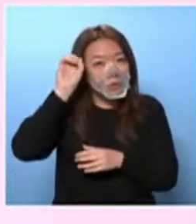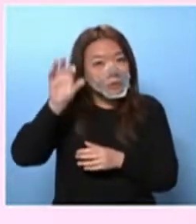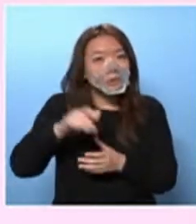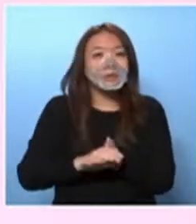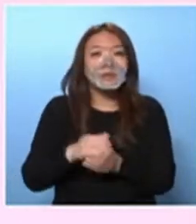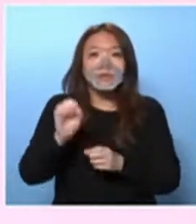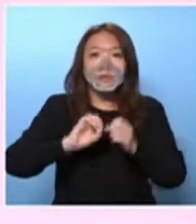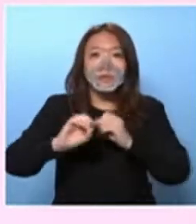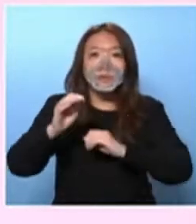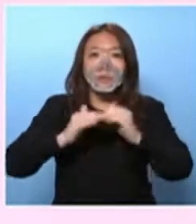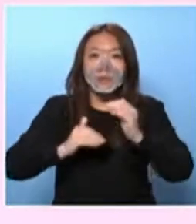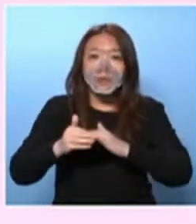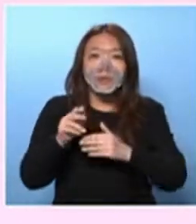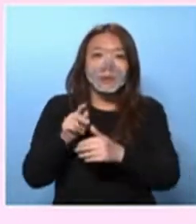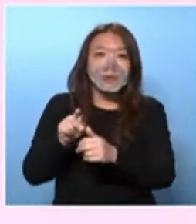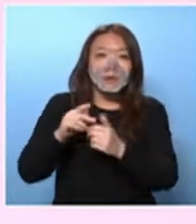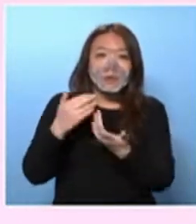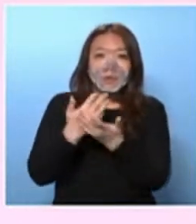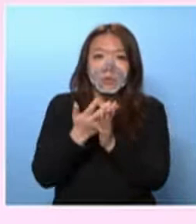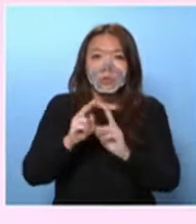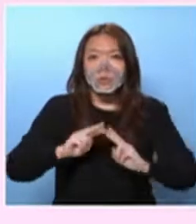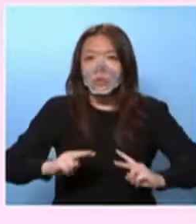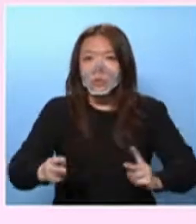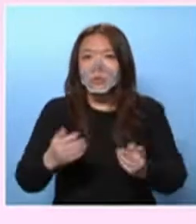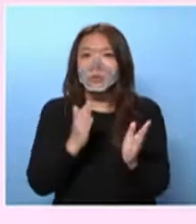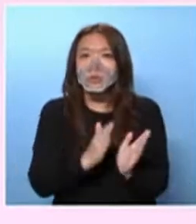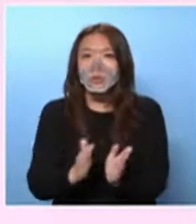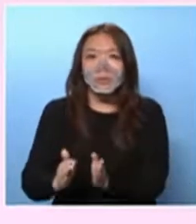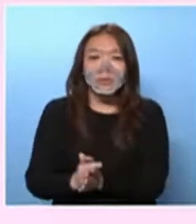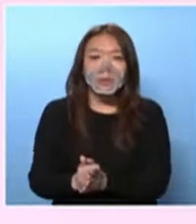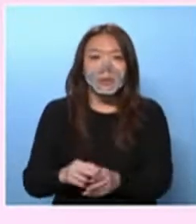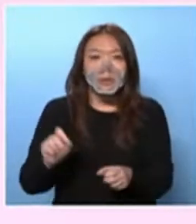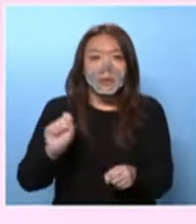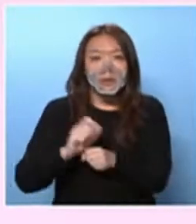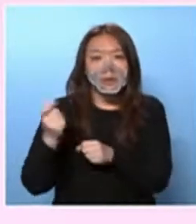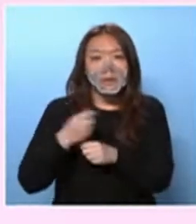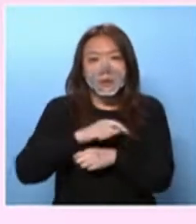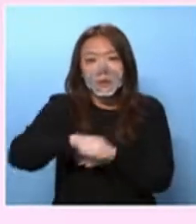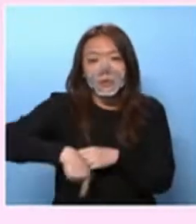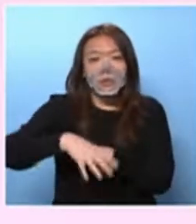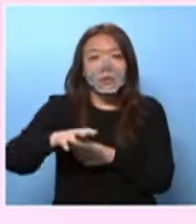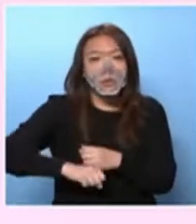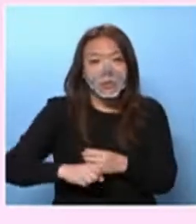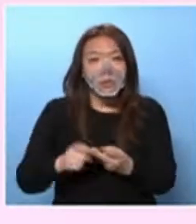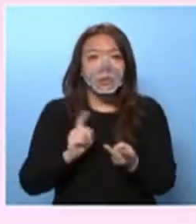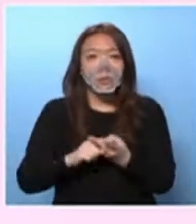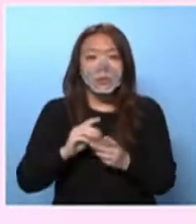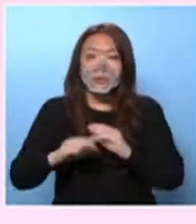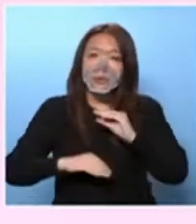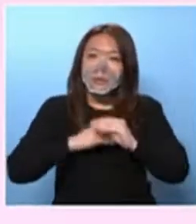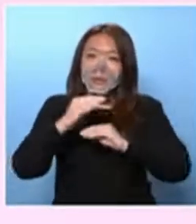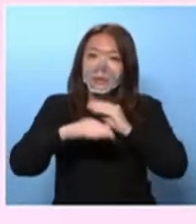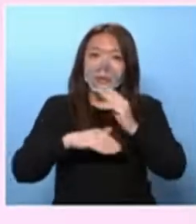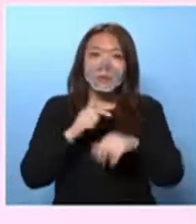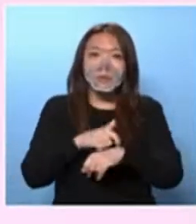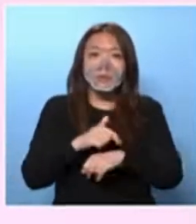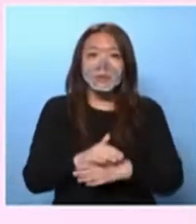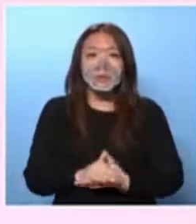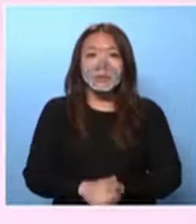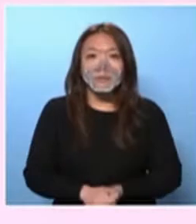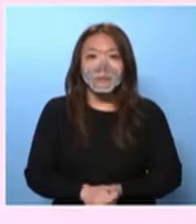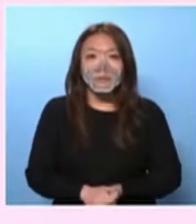process, optimize land use, and promote the application of INT in the construction industry with a view to speeding up the use of land and housing